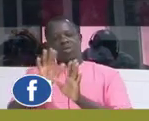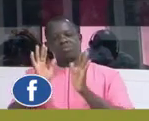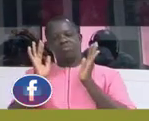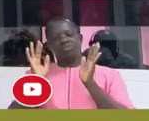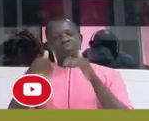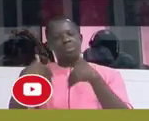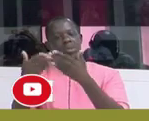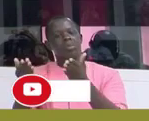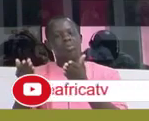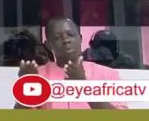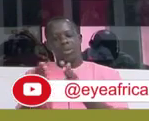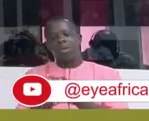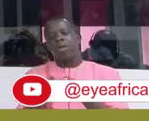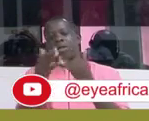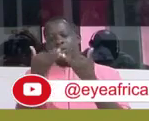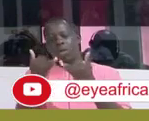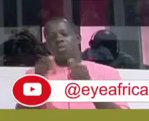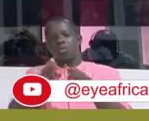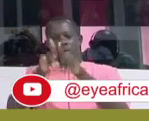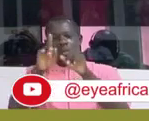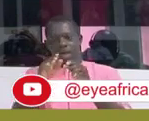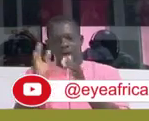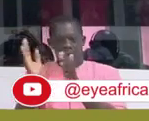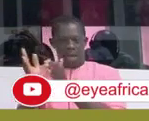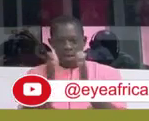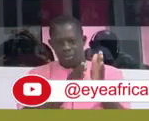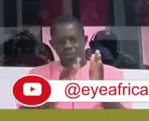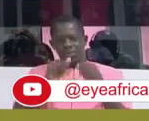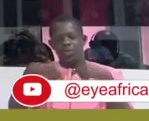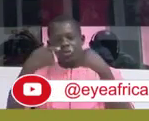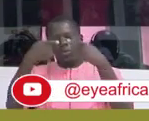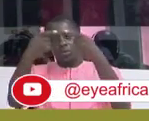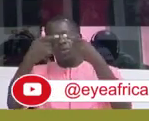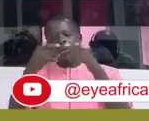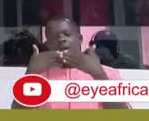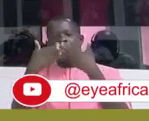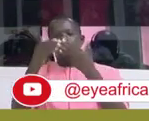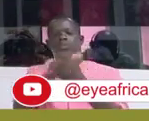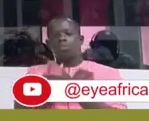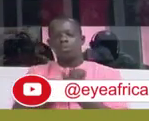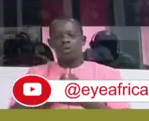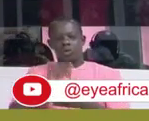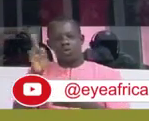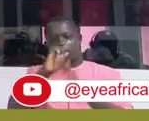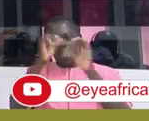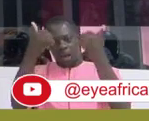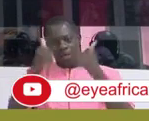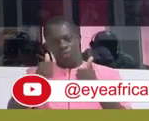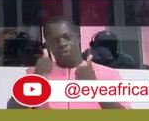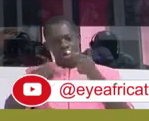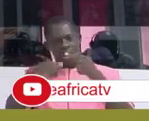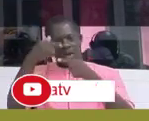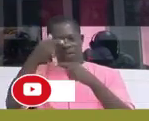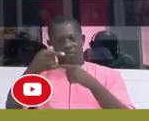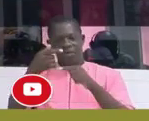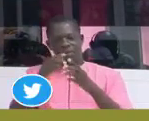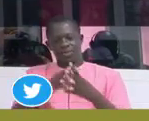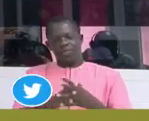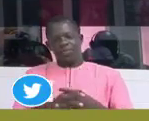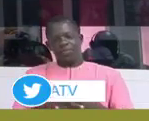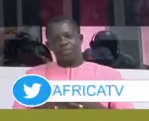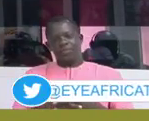left to them all right so with this arrangement could you continue to tell us what happened